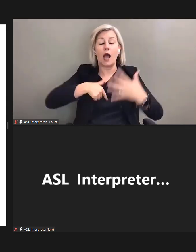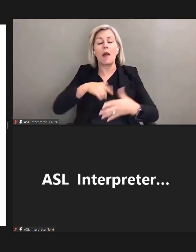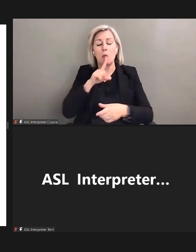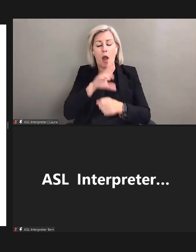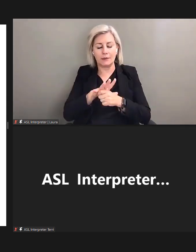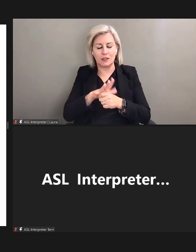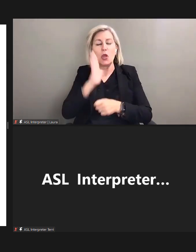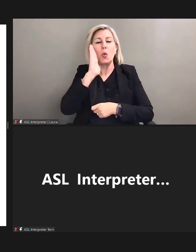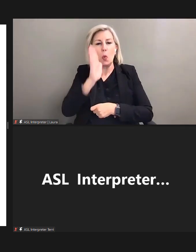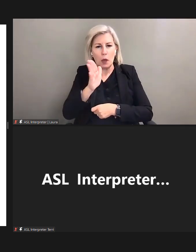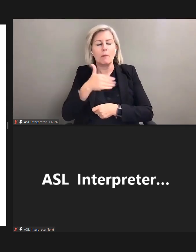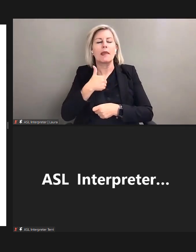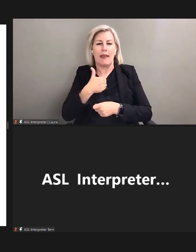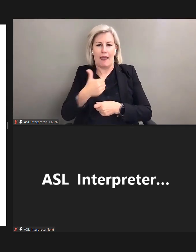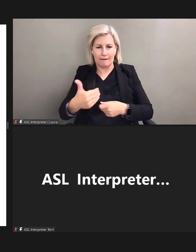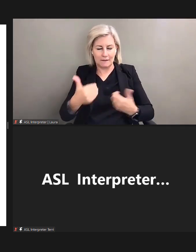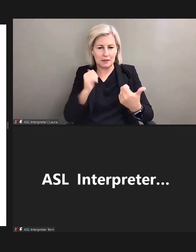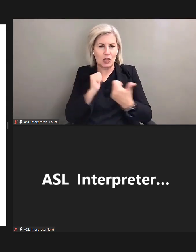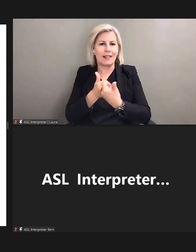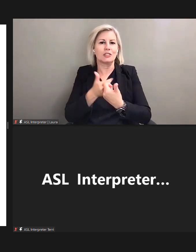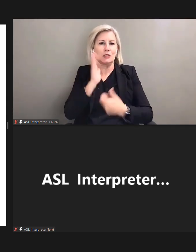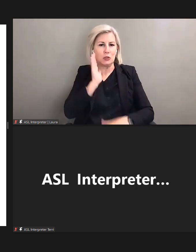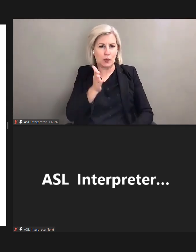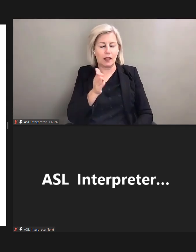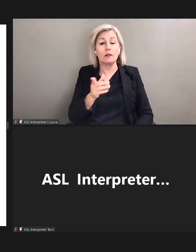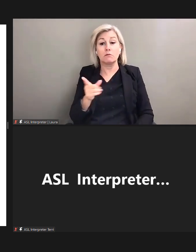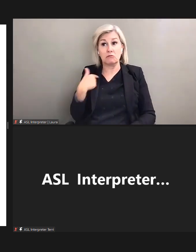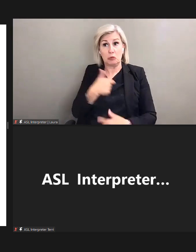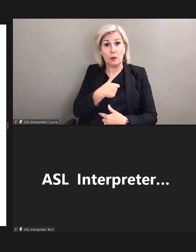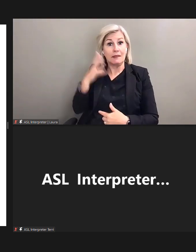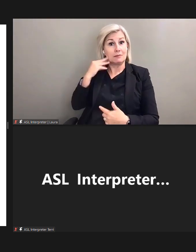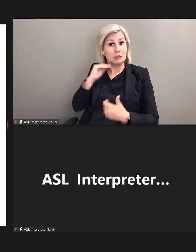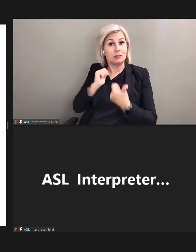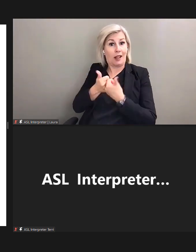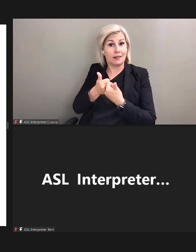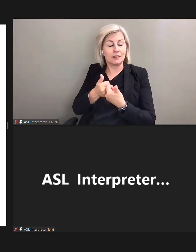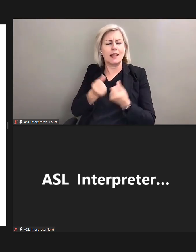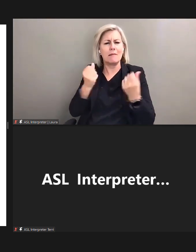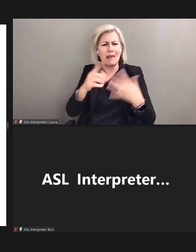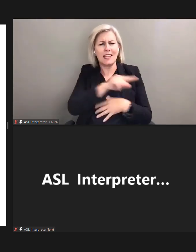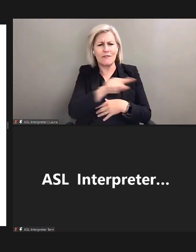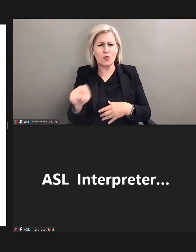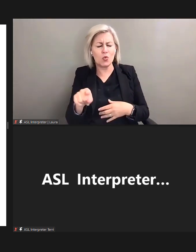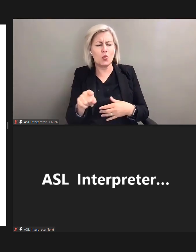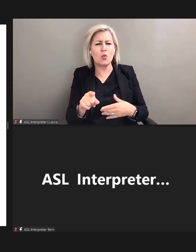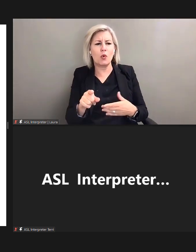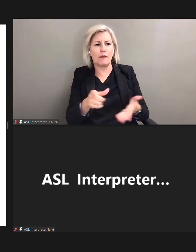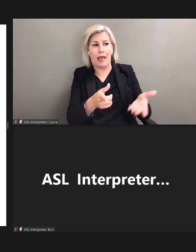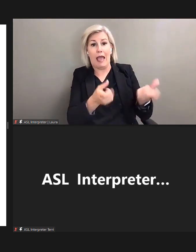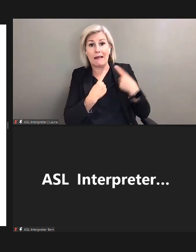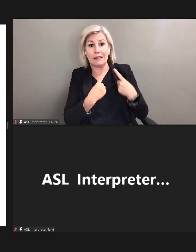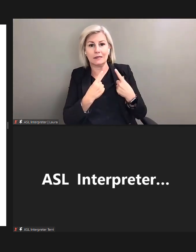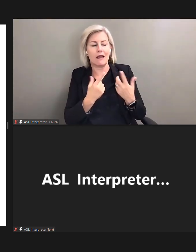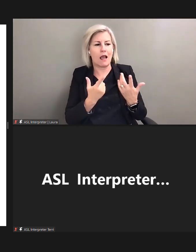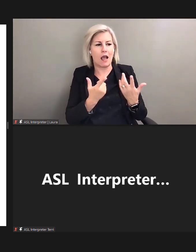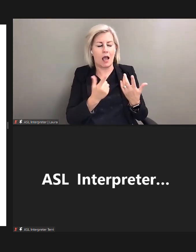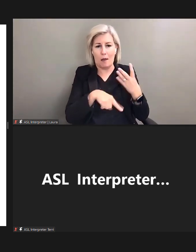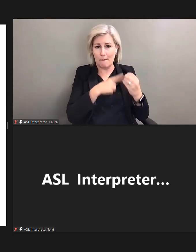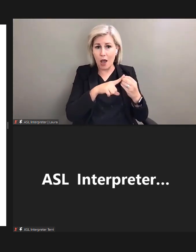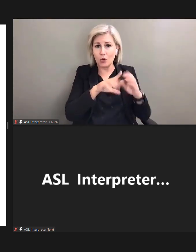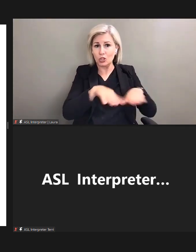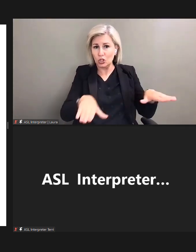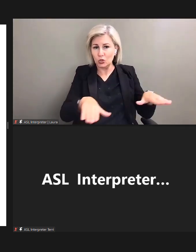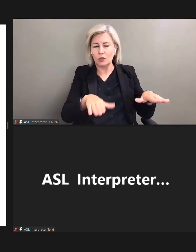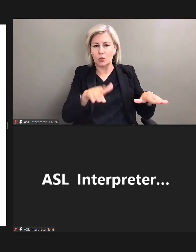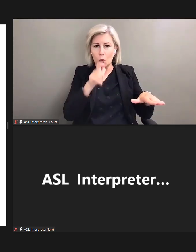We are always challenged, and a number of you have submitted questions about children you struggle to screen for various